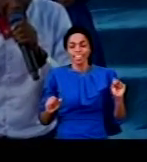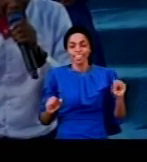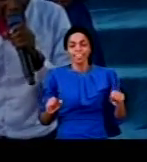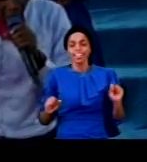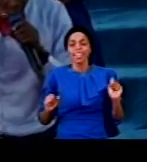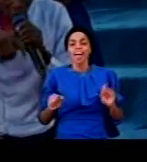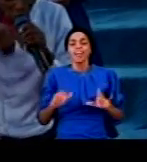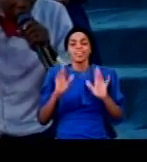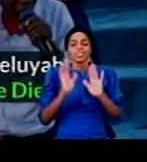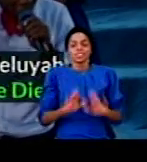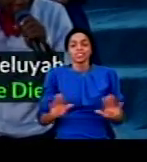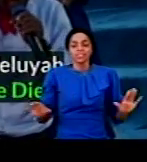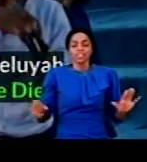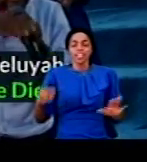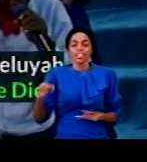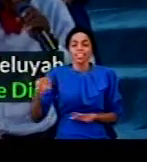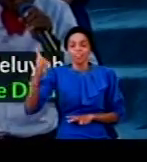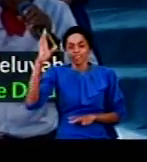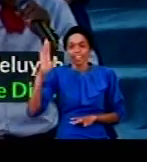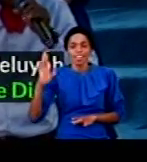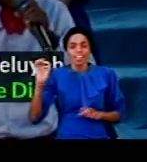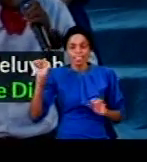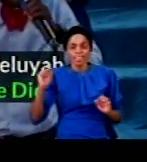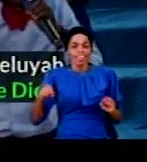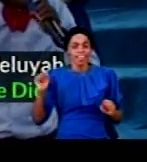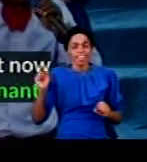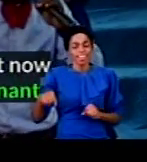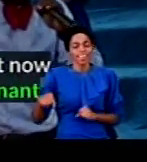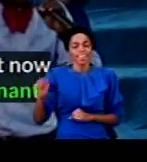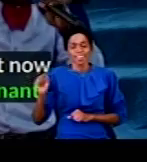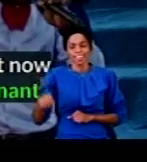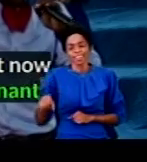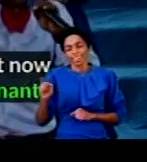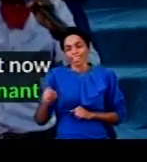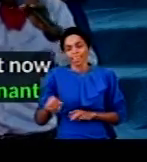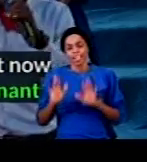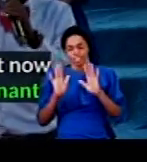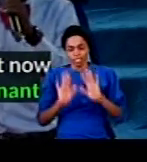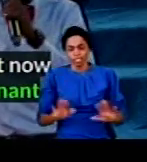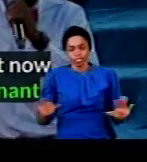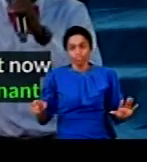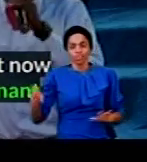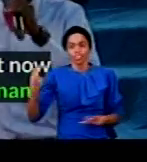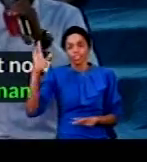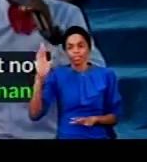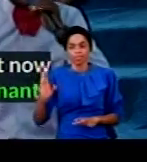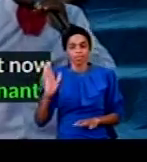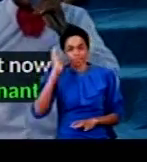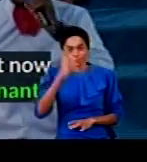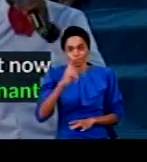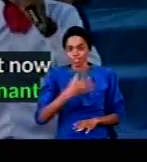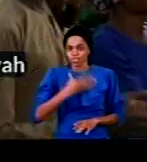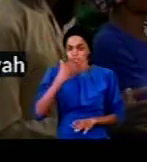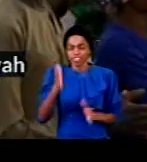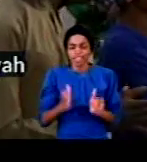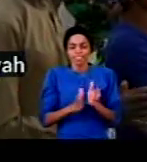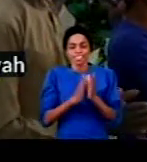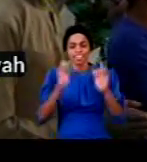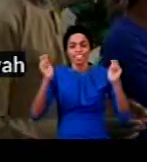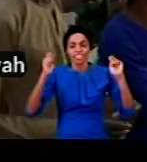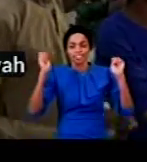Children of God. Would you shout hallelujah? Shout hallelujah to the Lord right